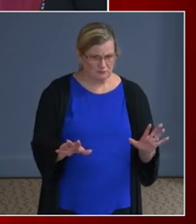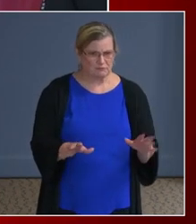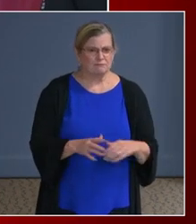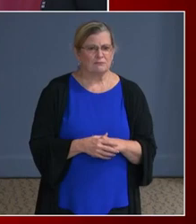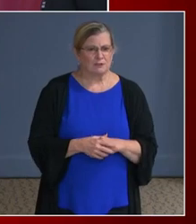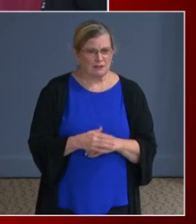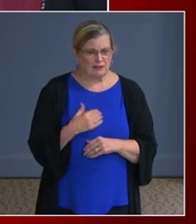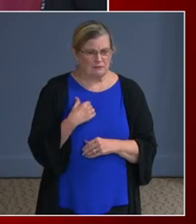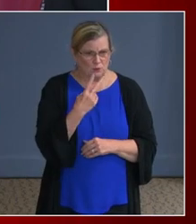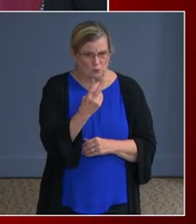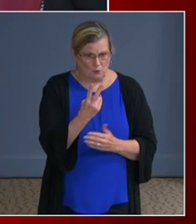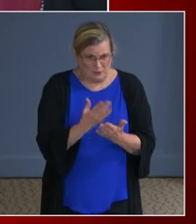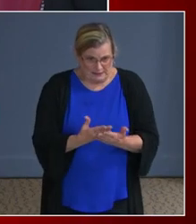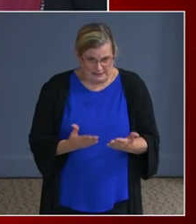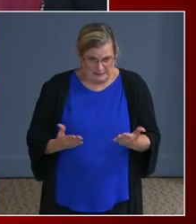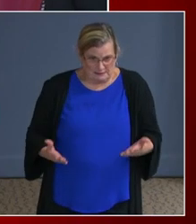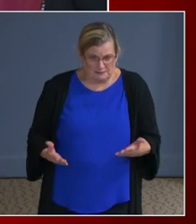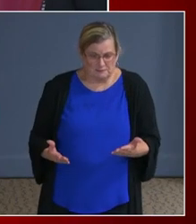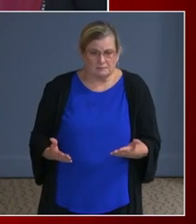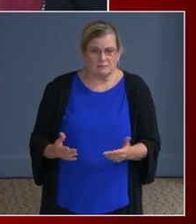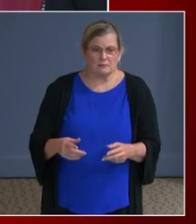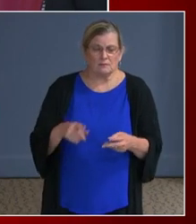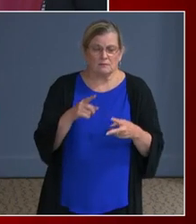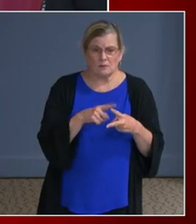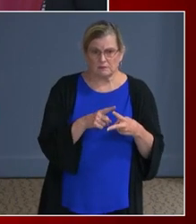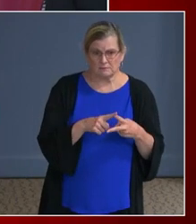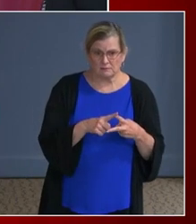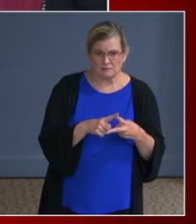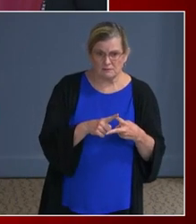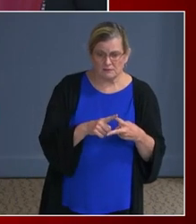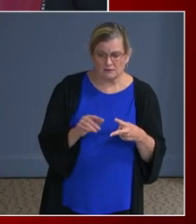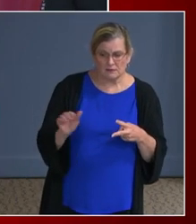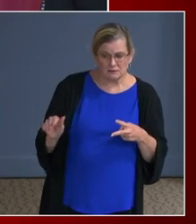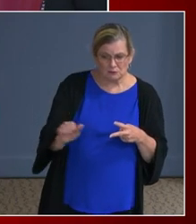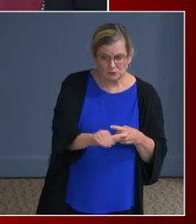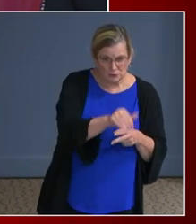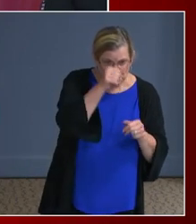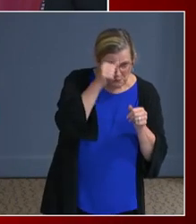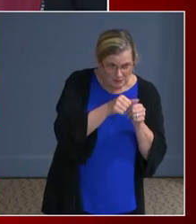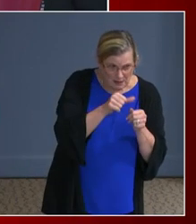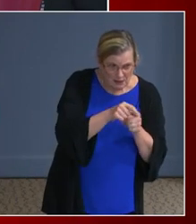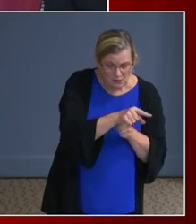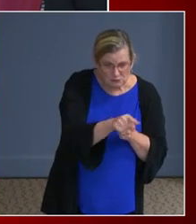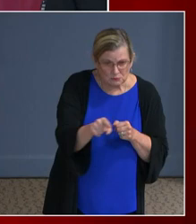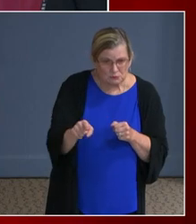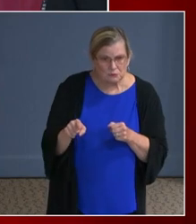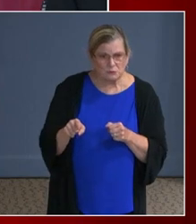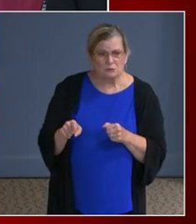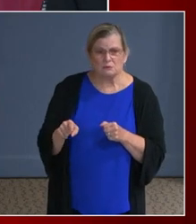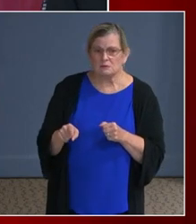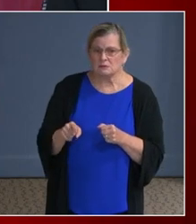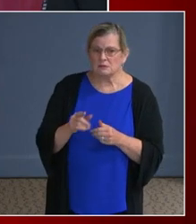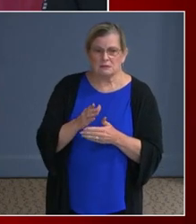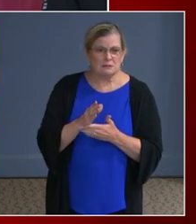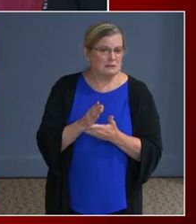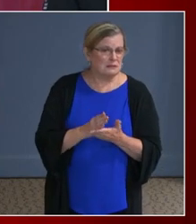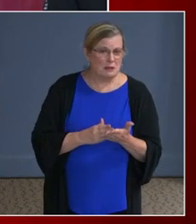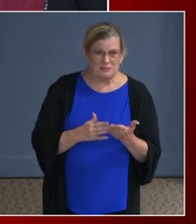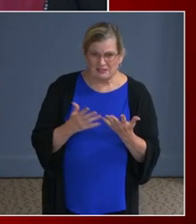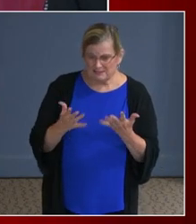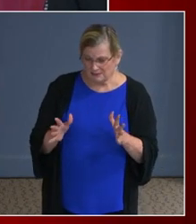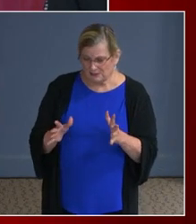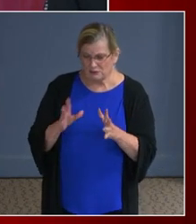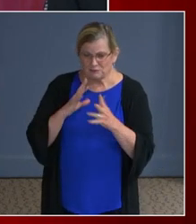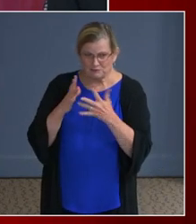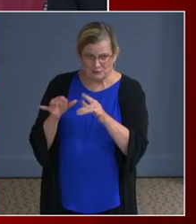that. One is, I will always remind you that there are leading and lagging indicators that we measure or we monitor in terms of